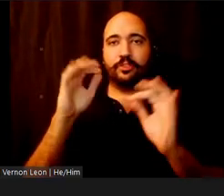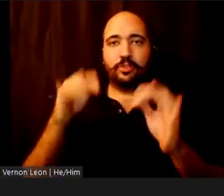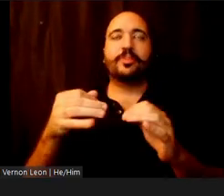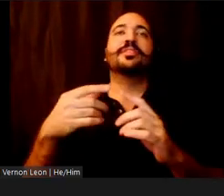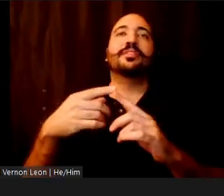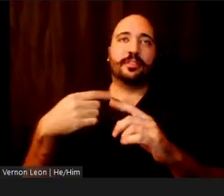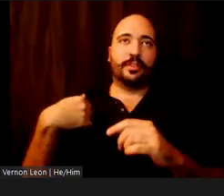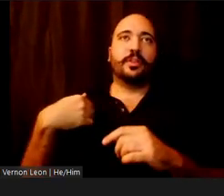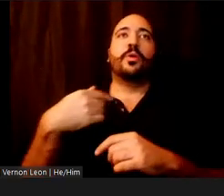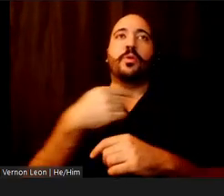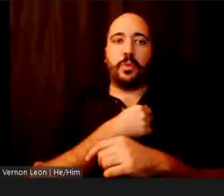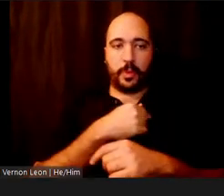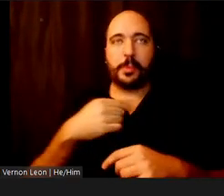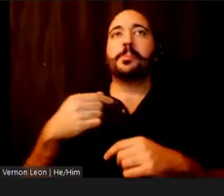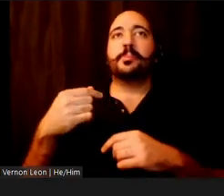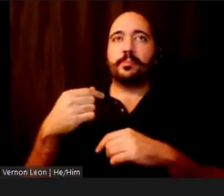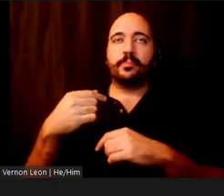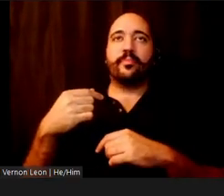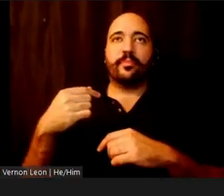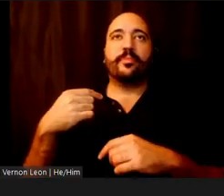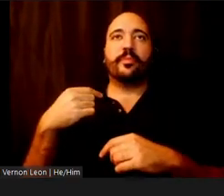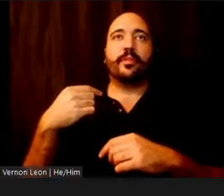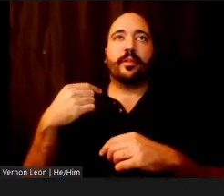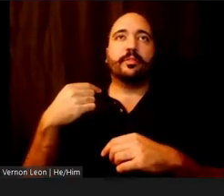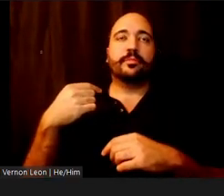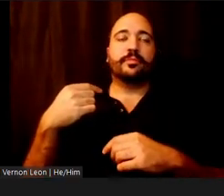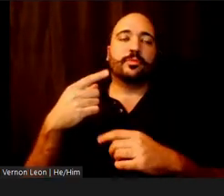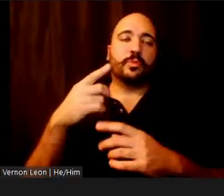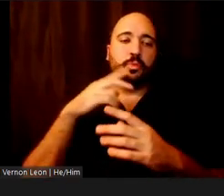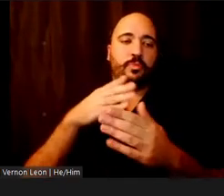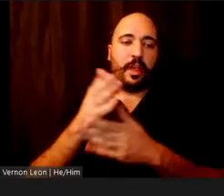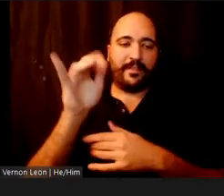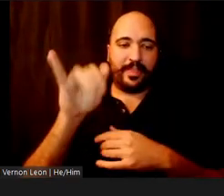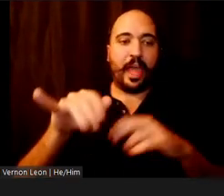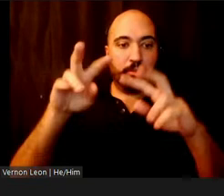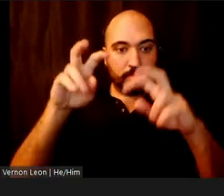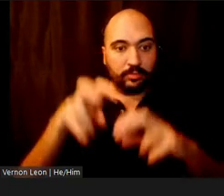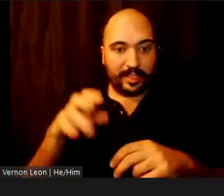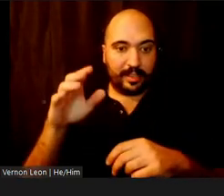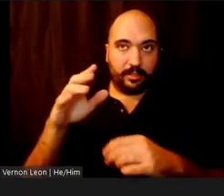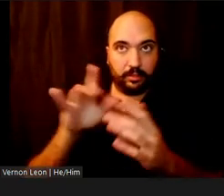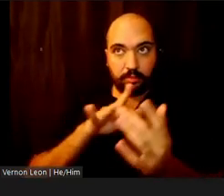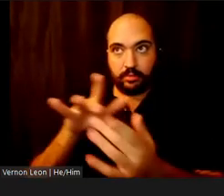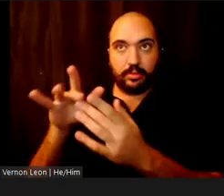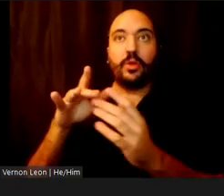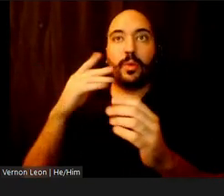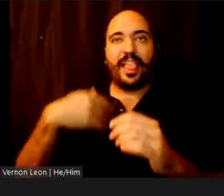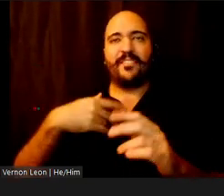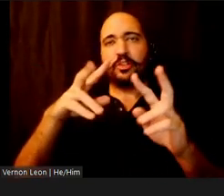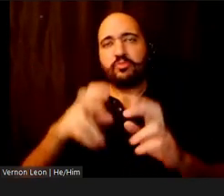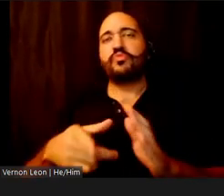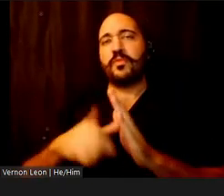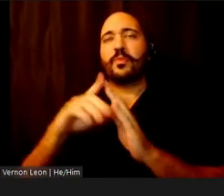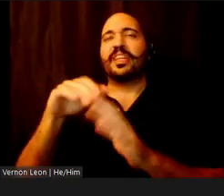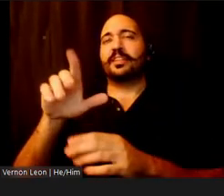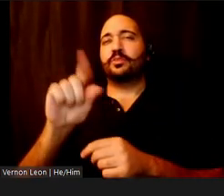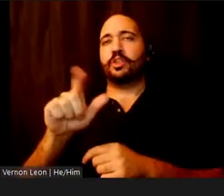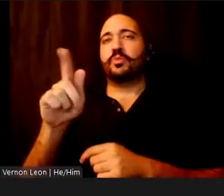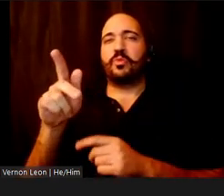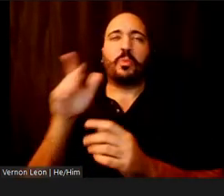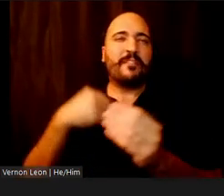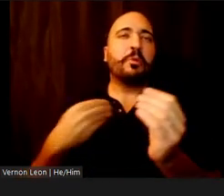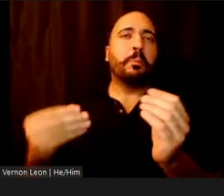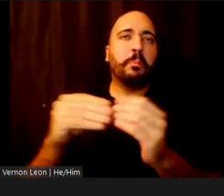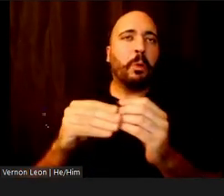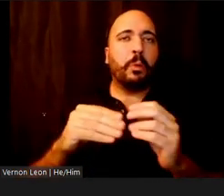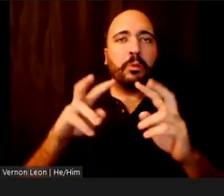implementation and traffic mobility review board process during 2023. Here's the list of all the public outreach webinars held